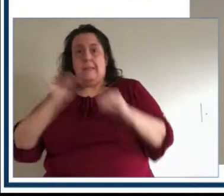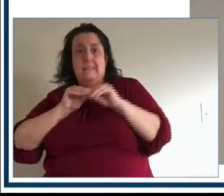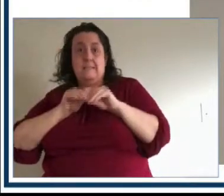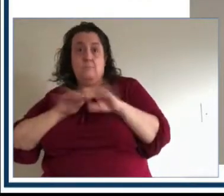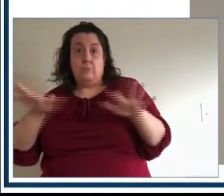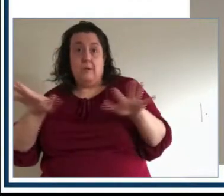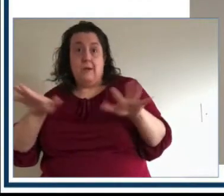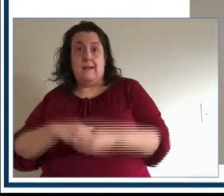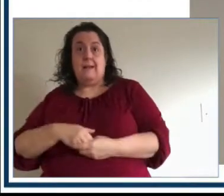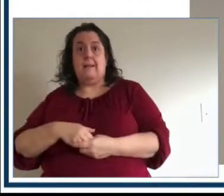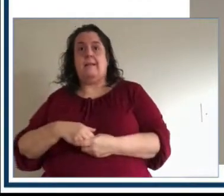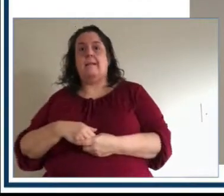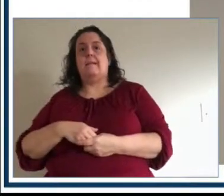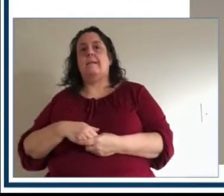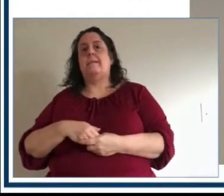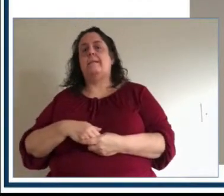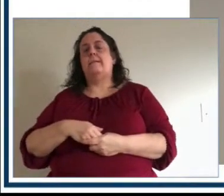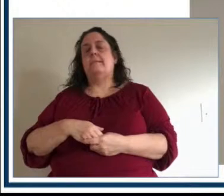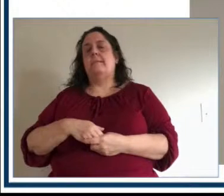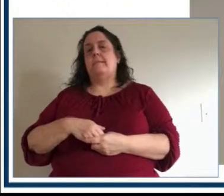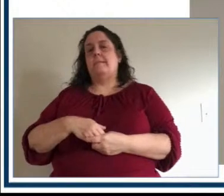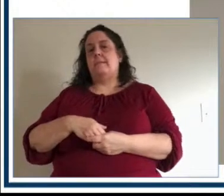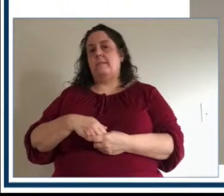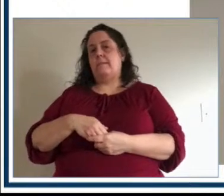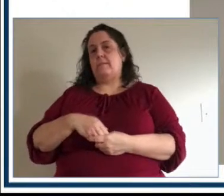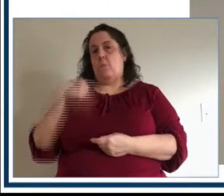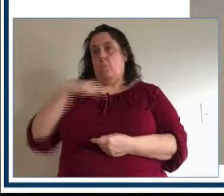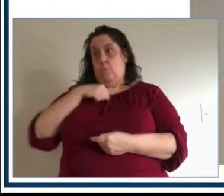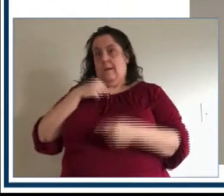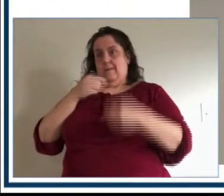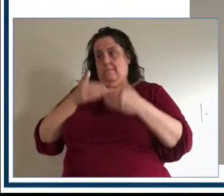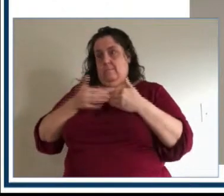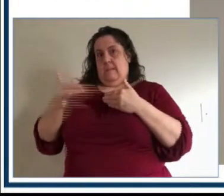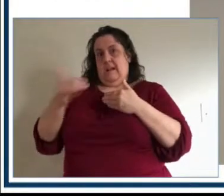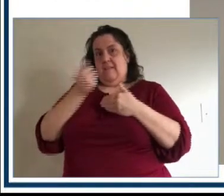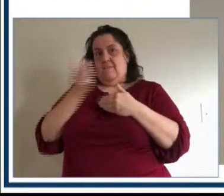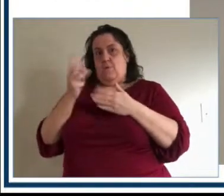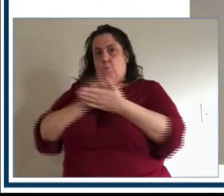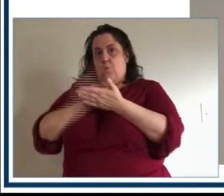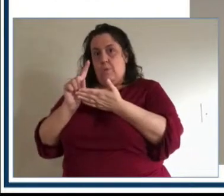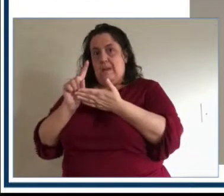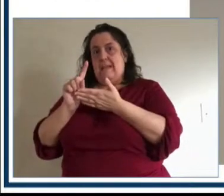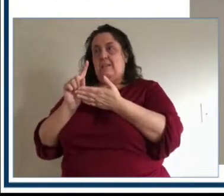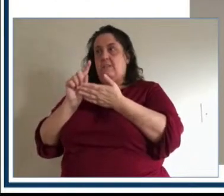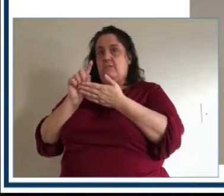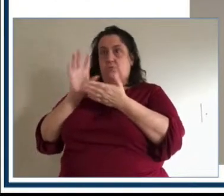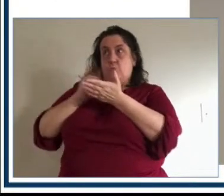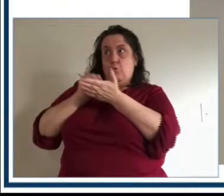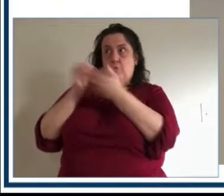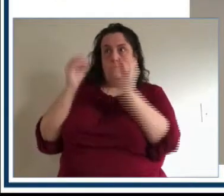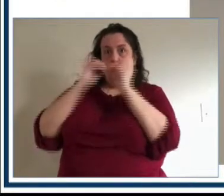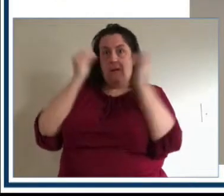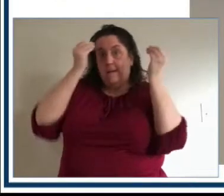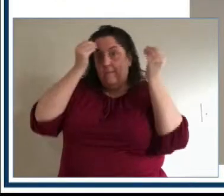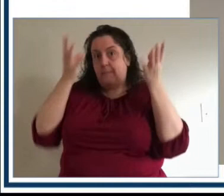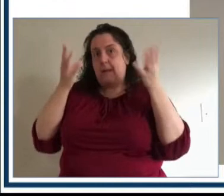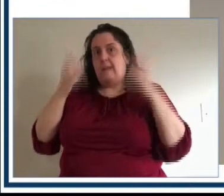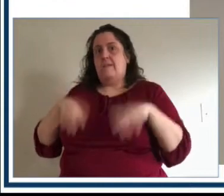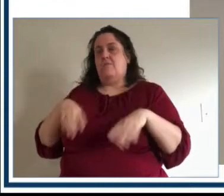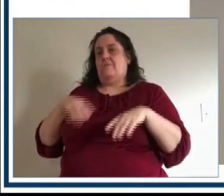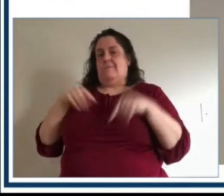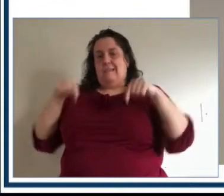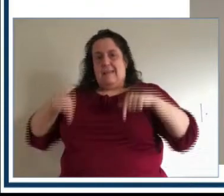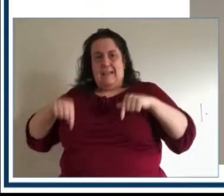to be extremely cautious over the next few weeks while we learn more. And we still have a lot of work to do around